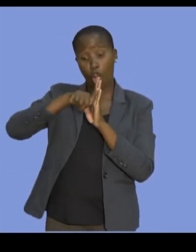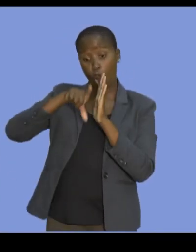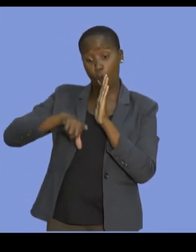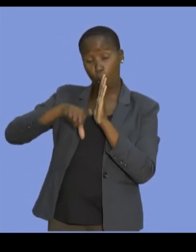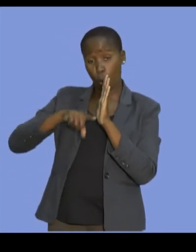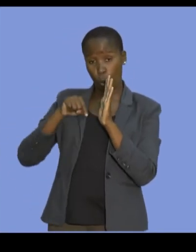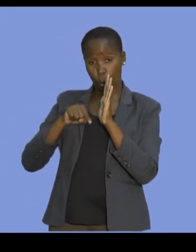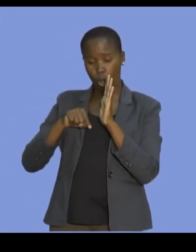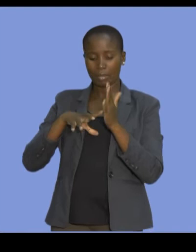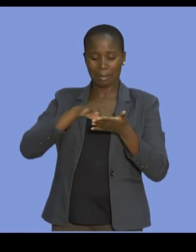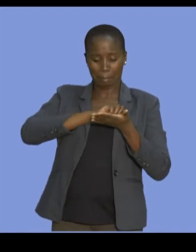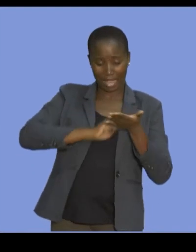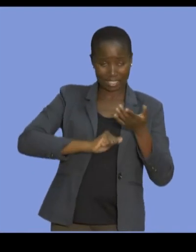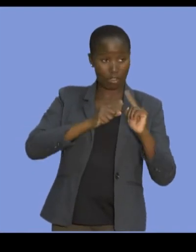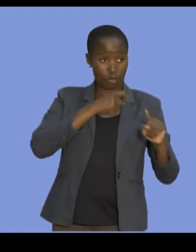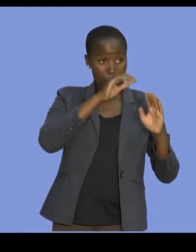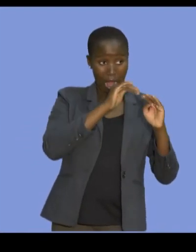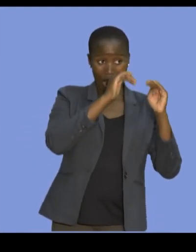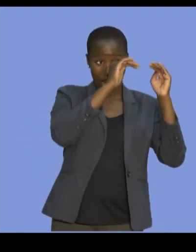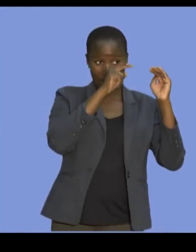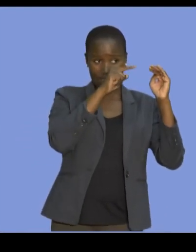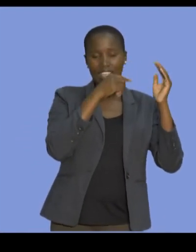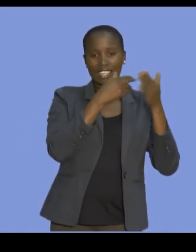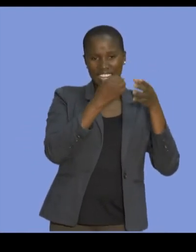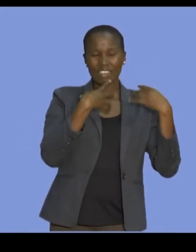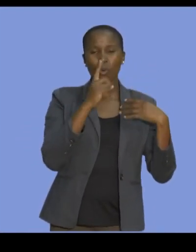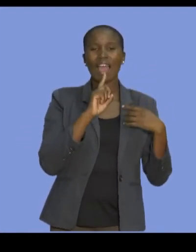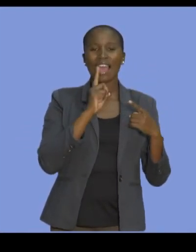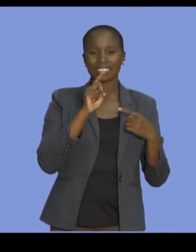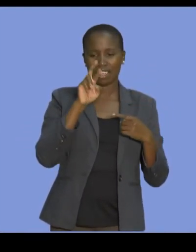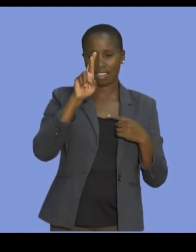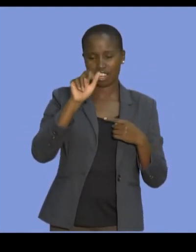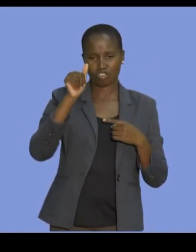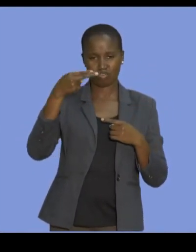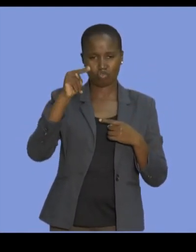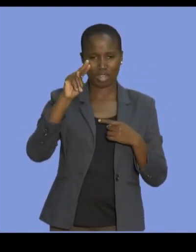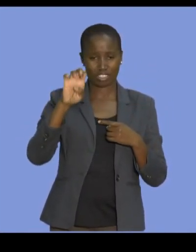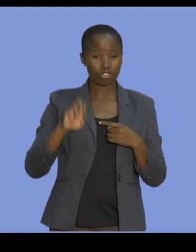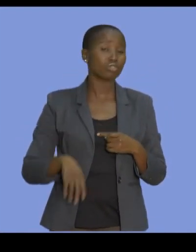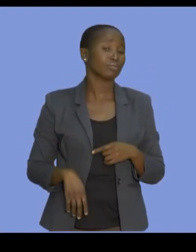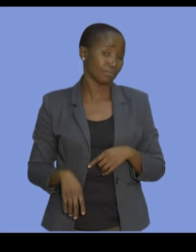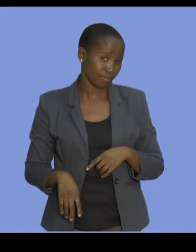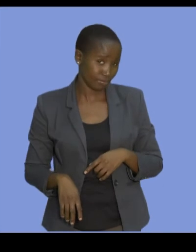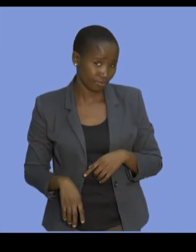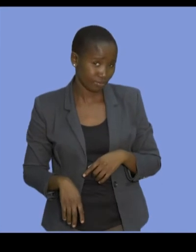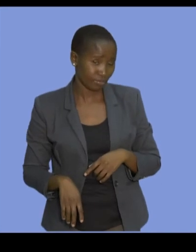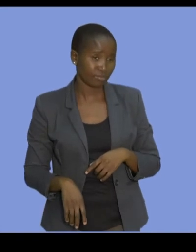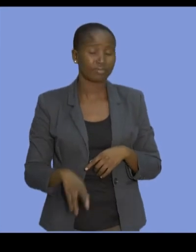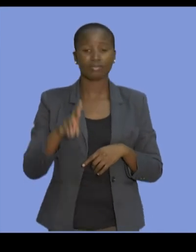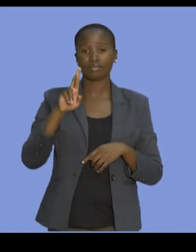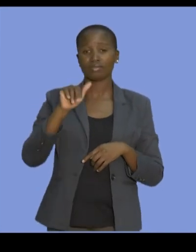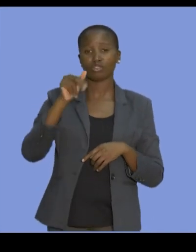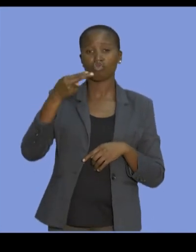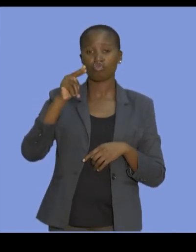highest score, that will give us the range. Remember, that the range is not an average,